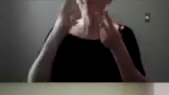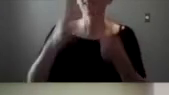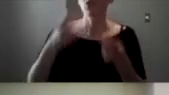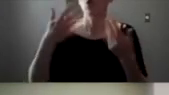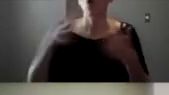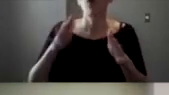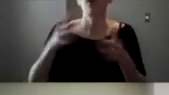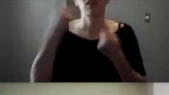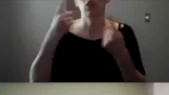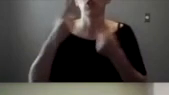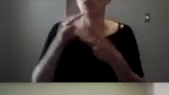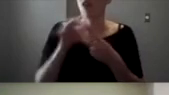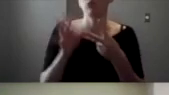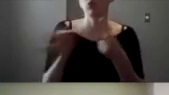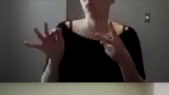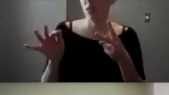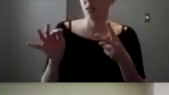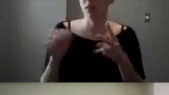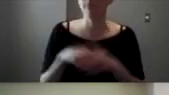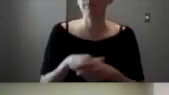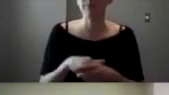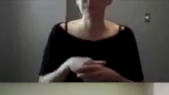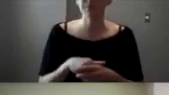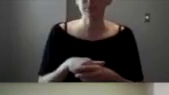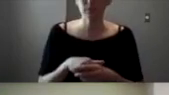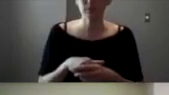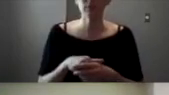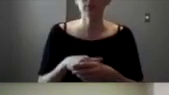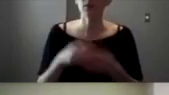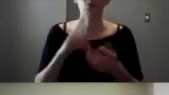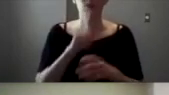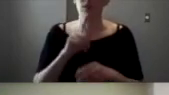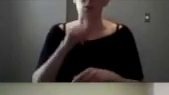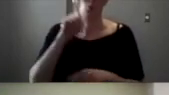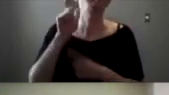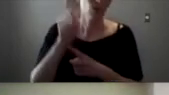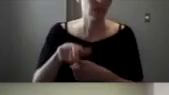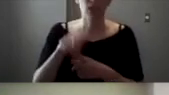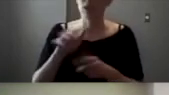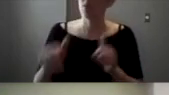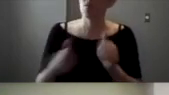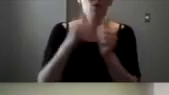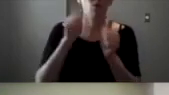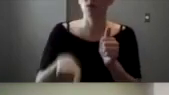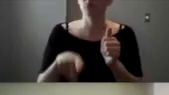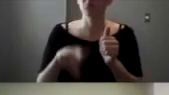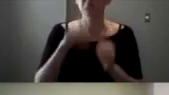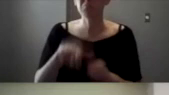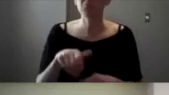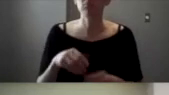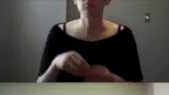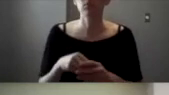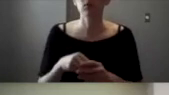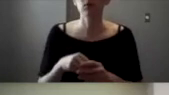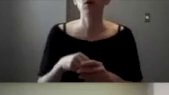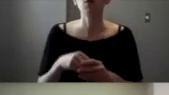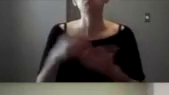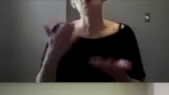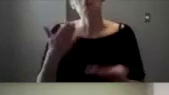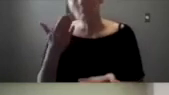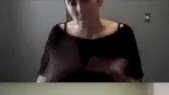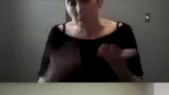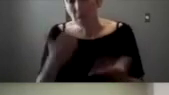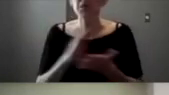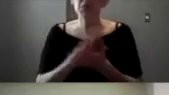practice recommendations have pointed out that no routine follow-up is needed. They said that more frequent follow-up visits might be helpful